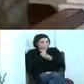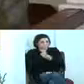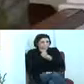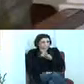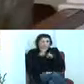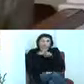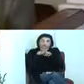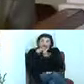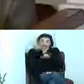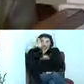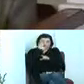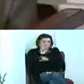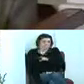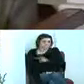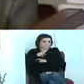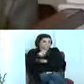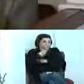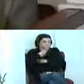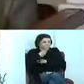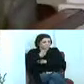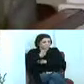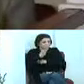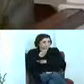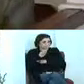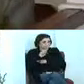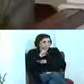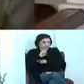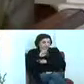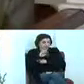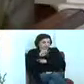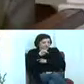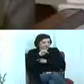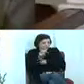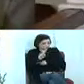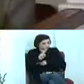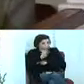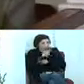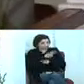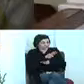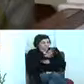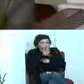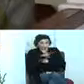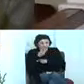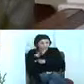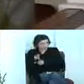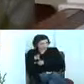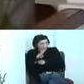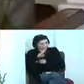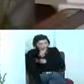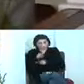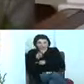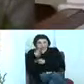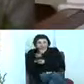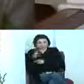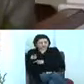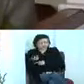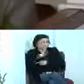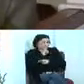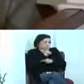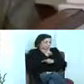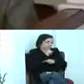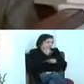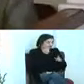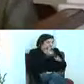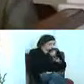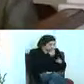Ephesians 4, 22, 24. True righteousness, true holiness. Sometimes